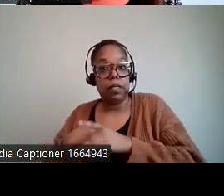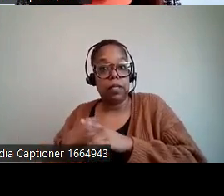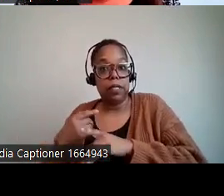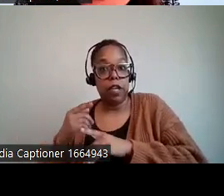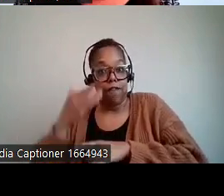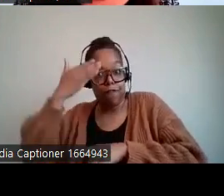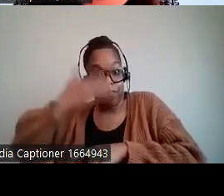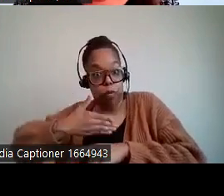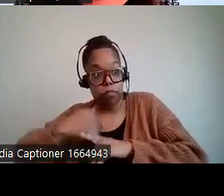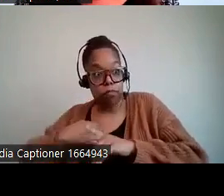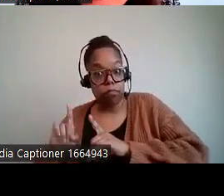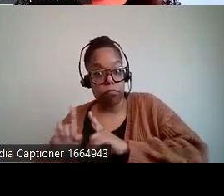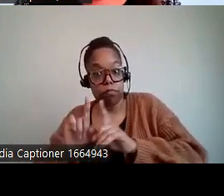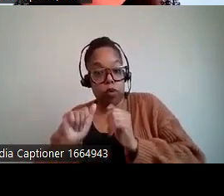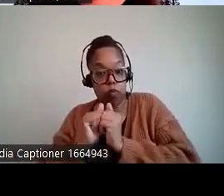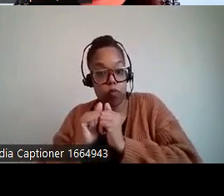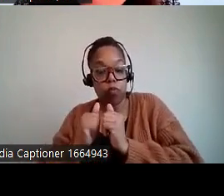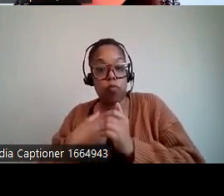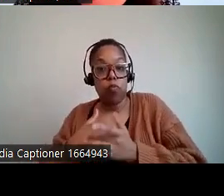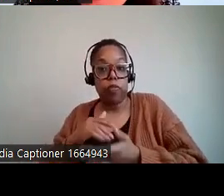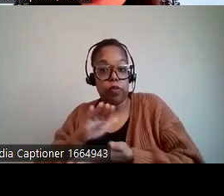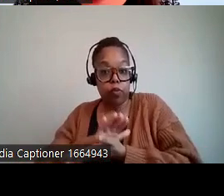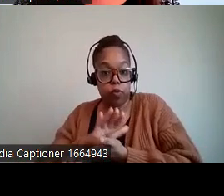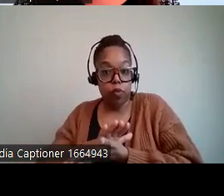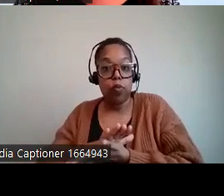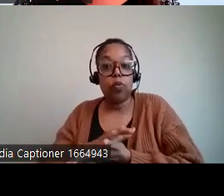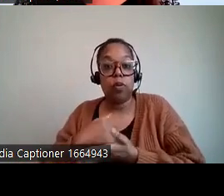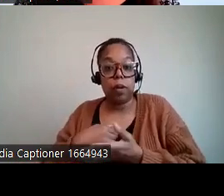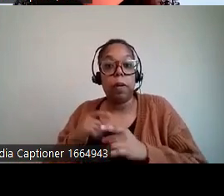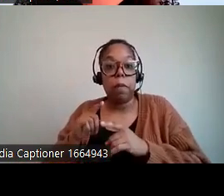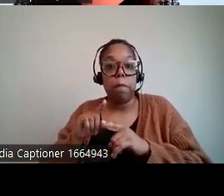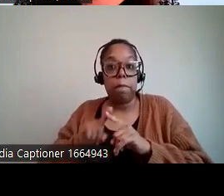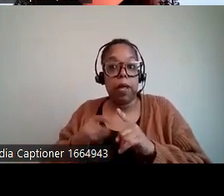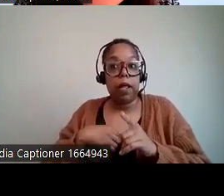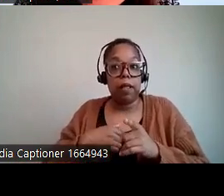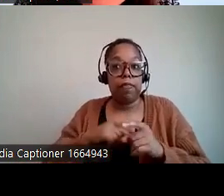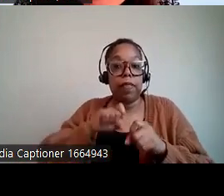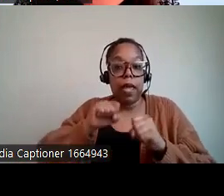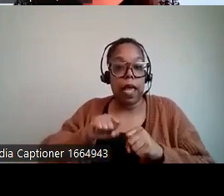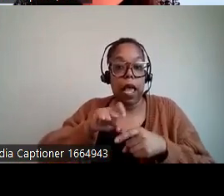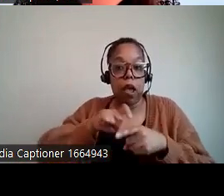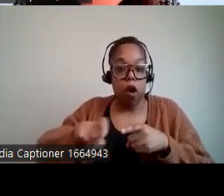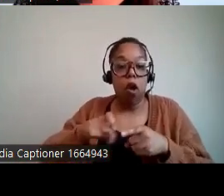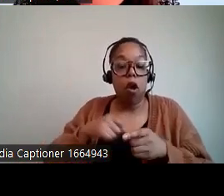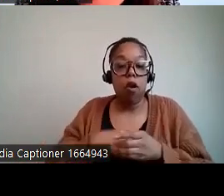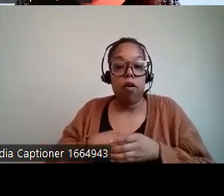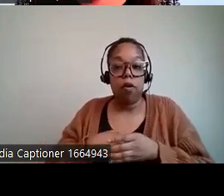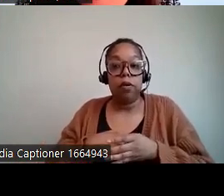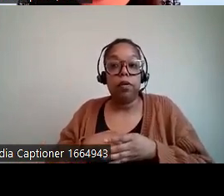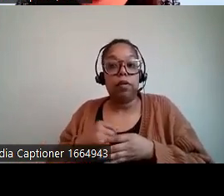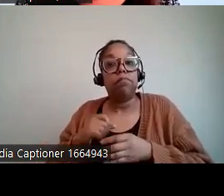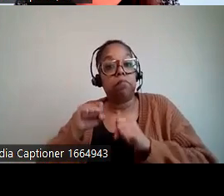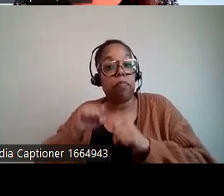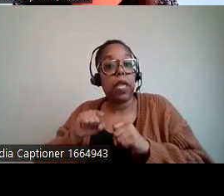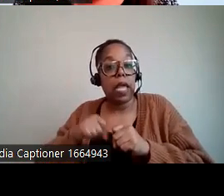counselor, a school principal can go ahead and make the call to the CSA with a family member. So they can do that on a